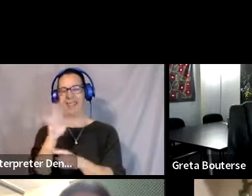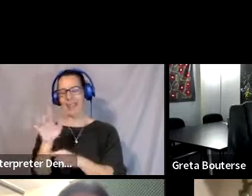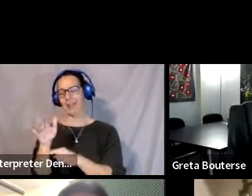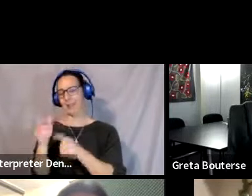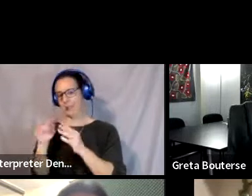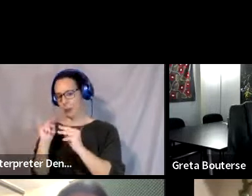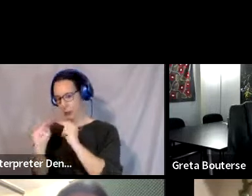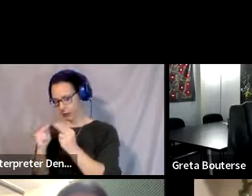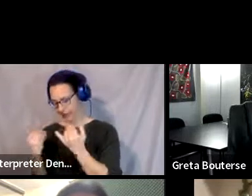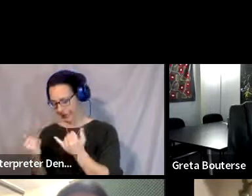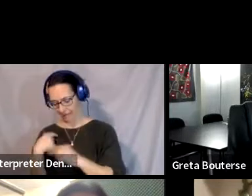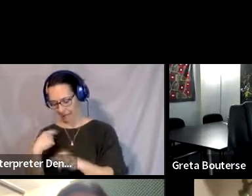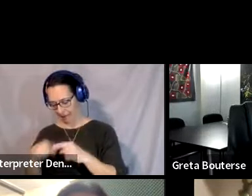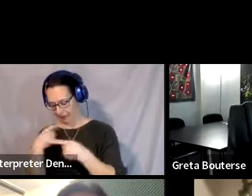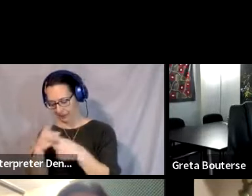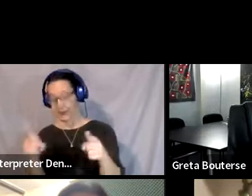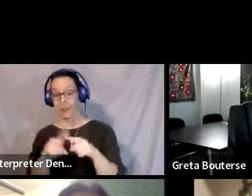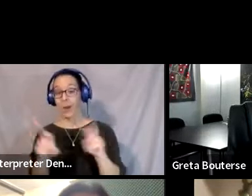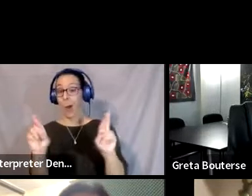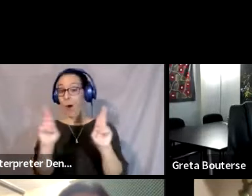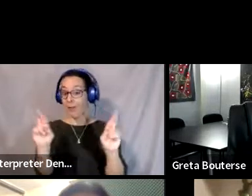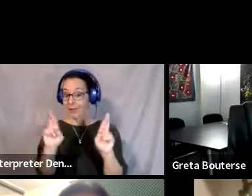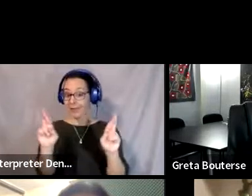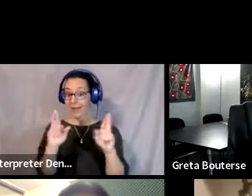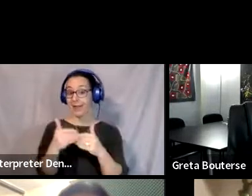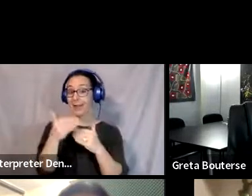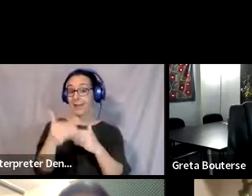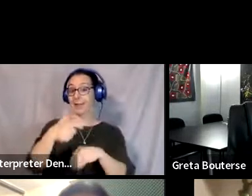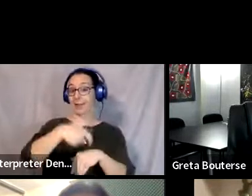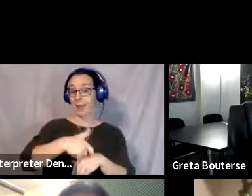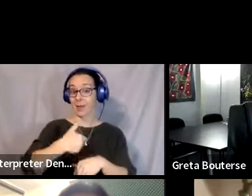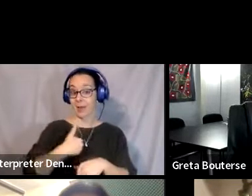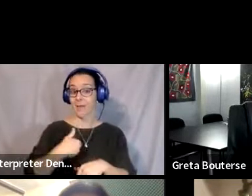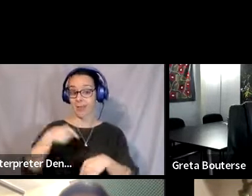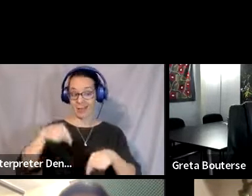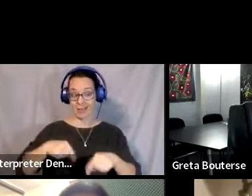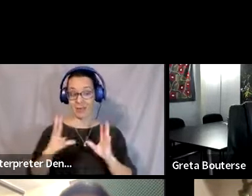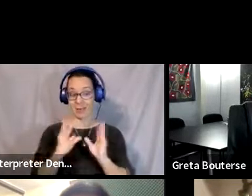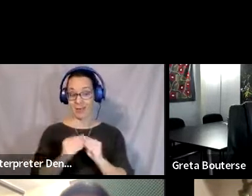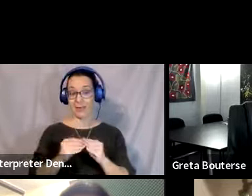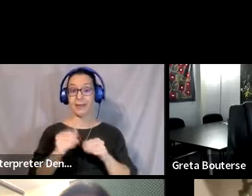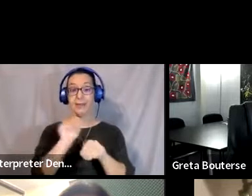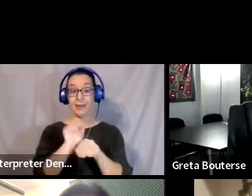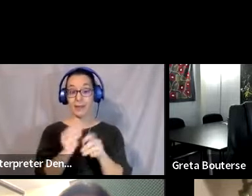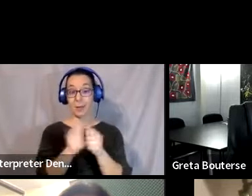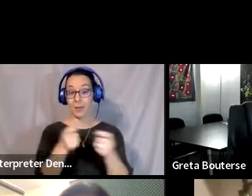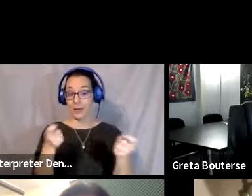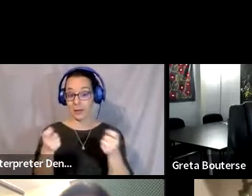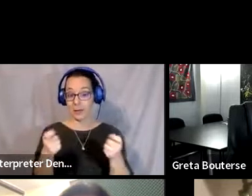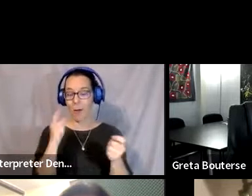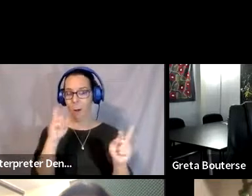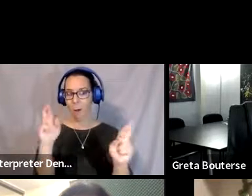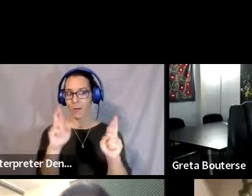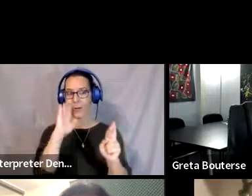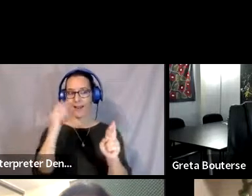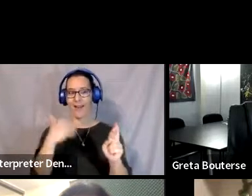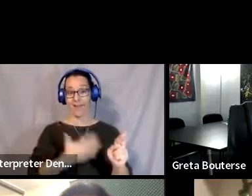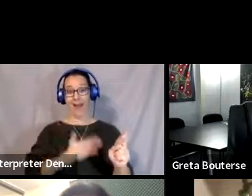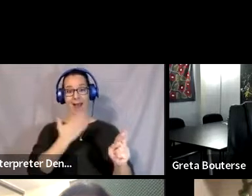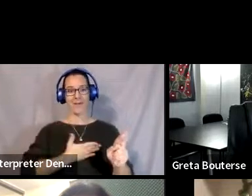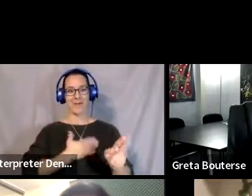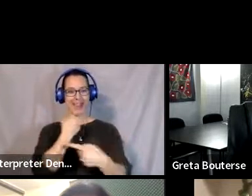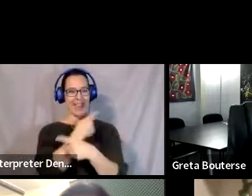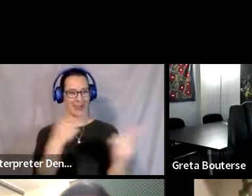really, really hope that by the next time we have evenings with admin, that I have a very, very happy announcement to bring you. So that